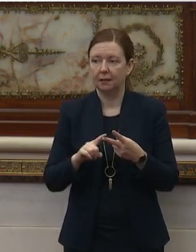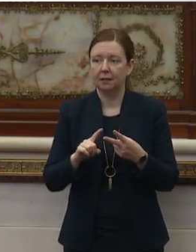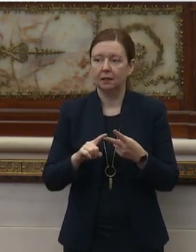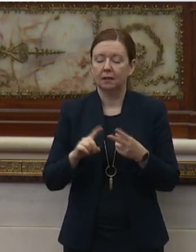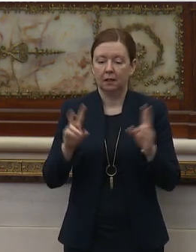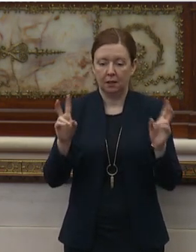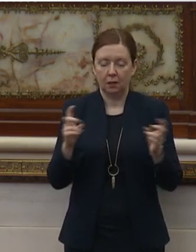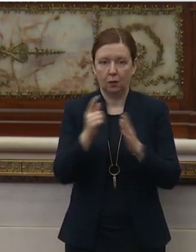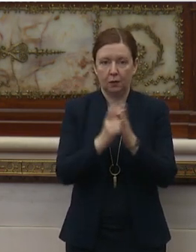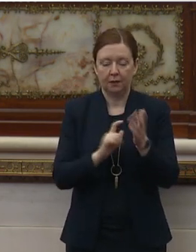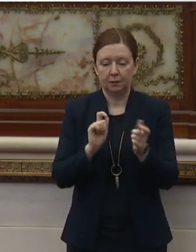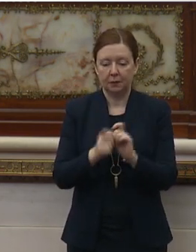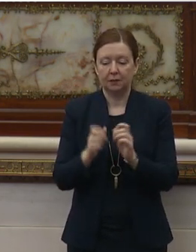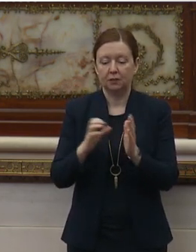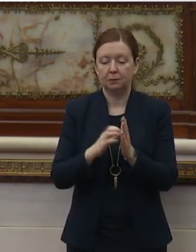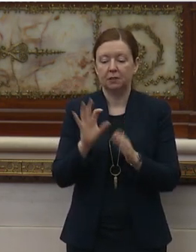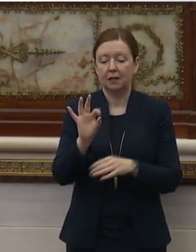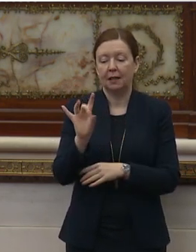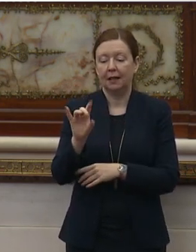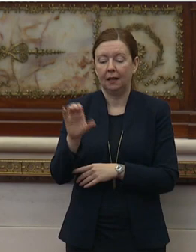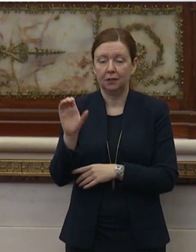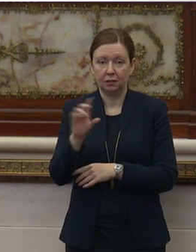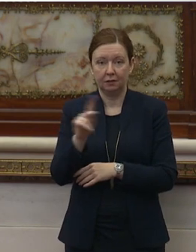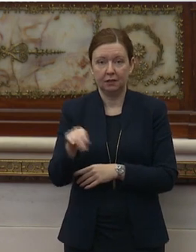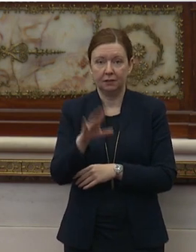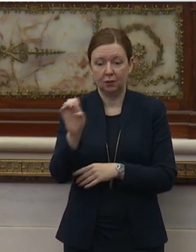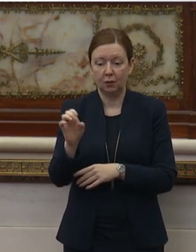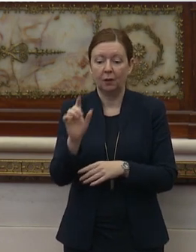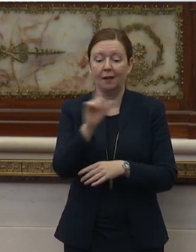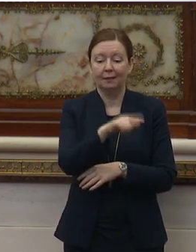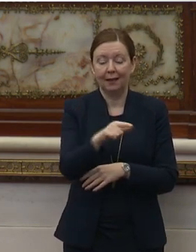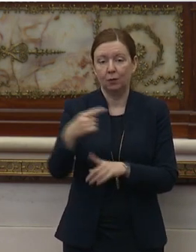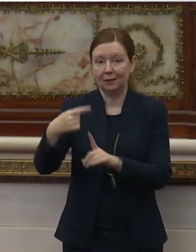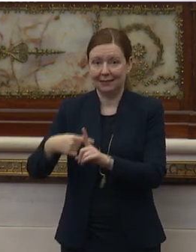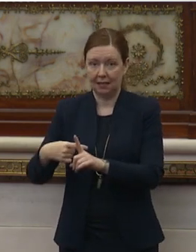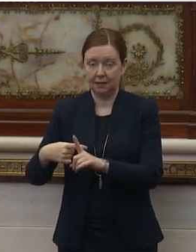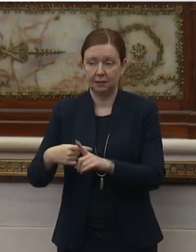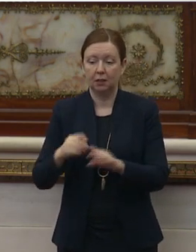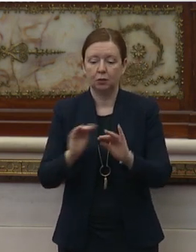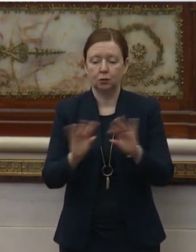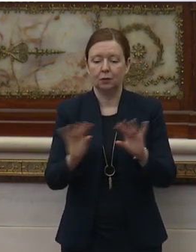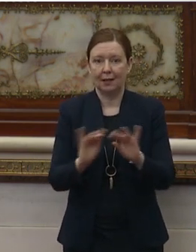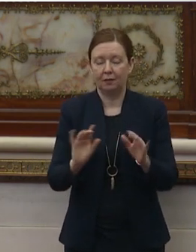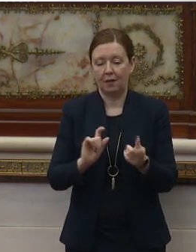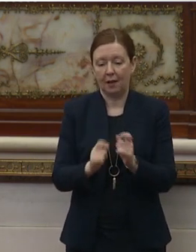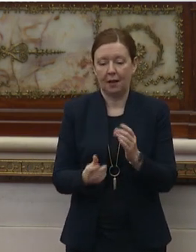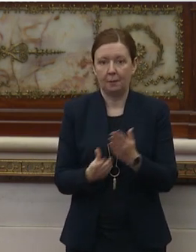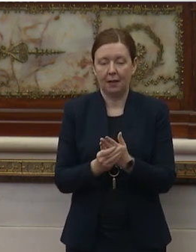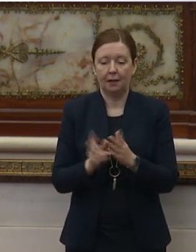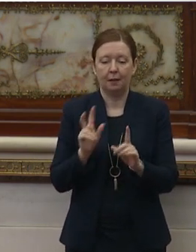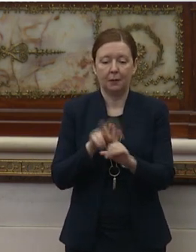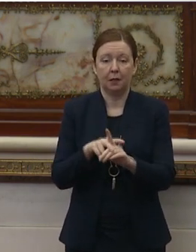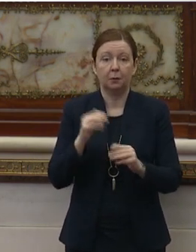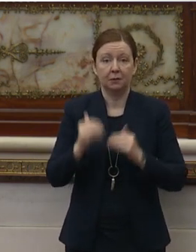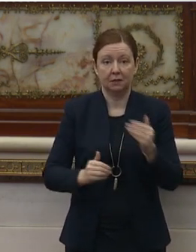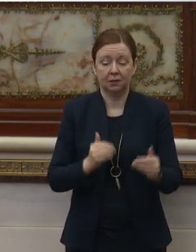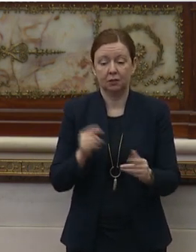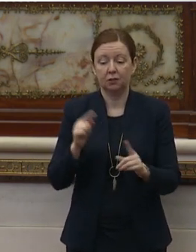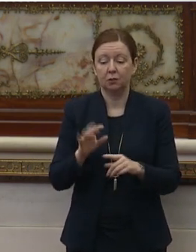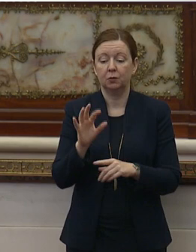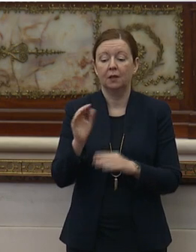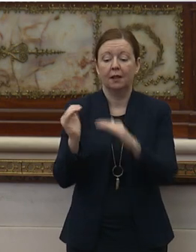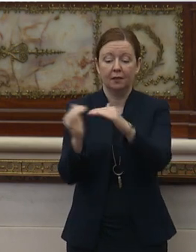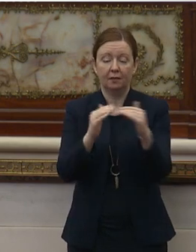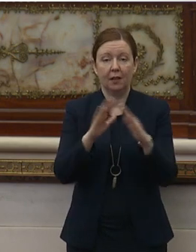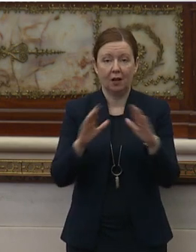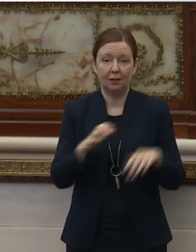200159, entitled an ordinance amending chapter 9800 of the Philadelphia Code entitled Landlord and Tenant, to clarify and amend applicable procedures pertaining to the Fair Housing